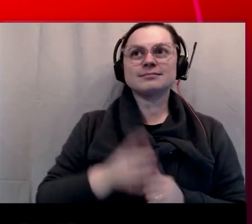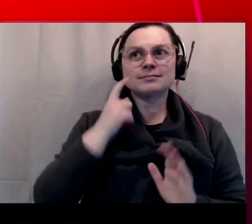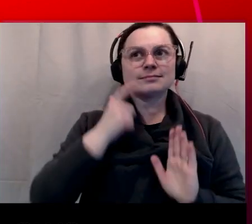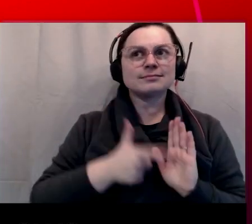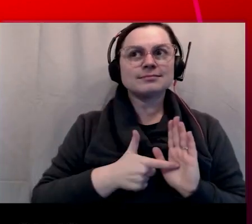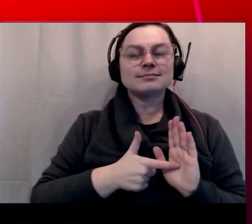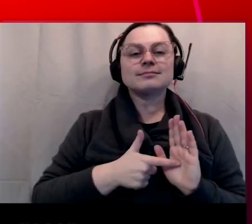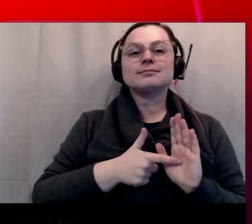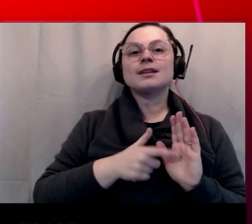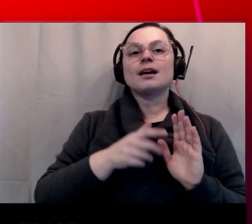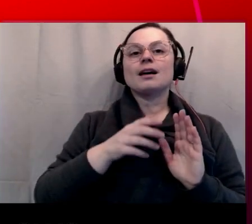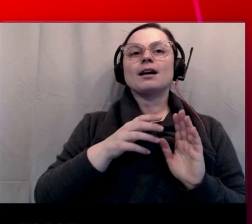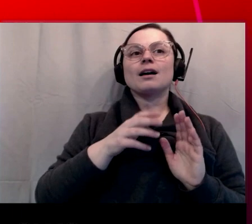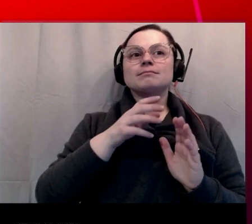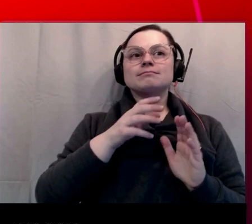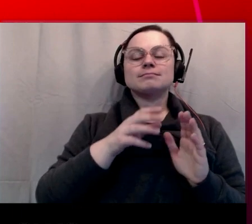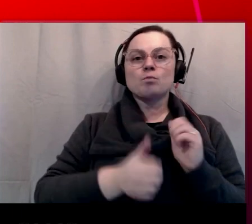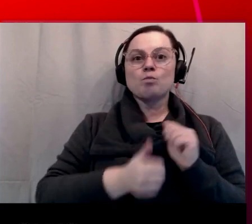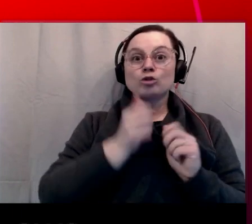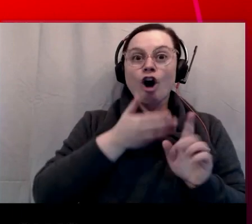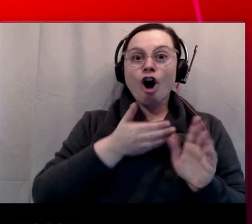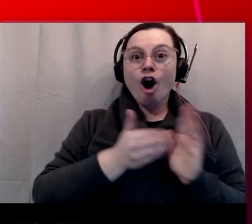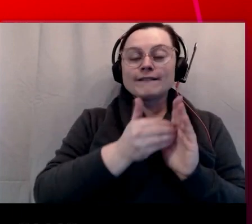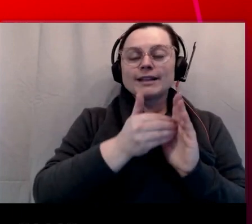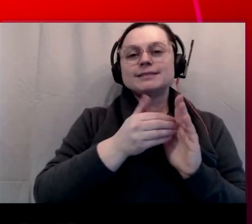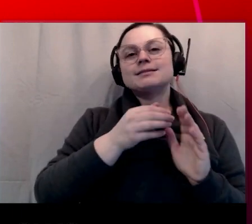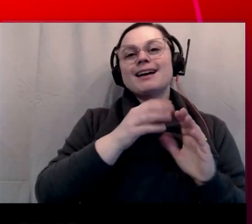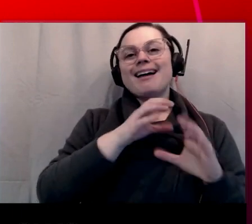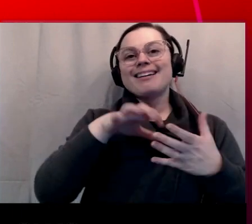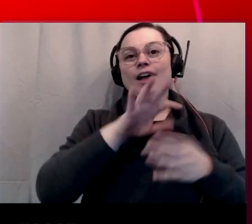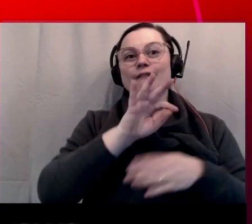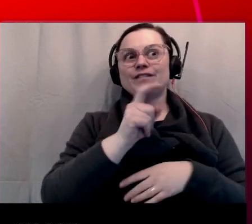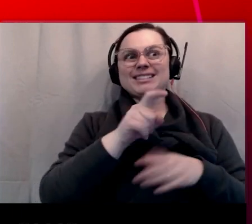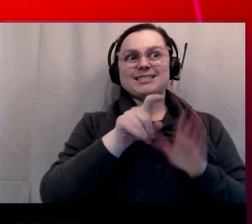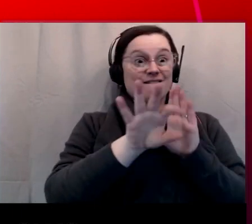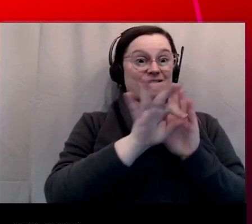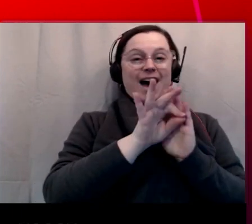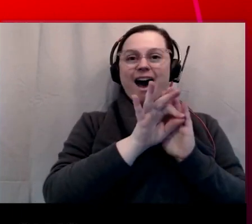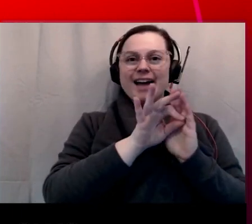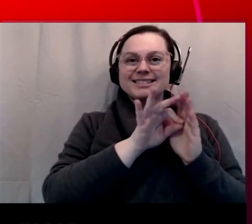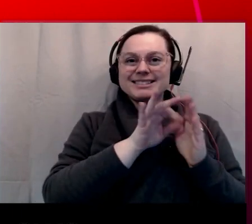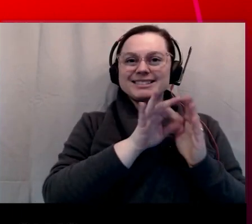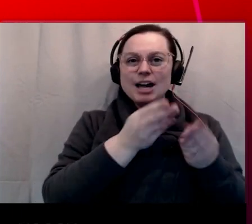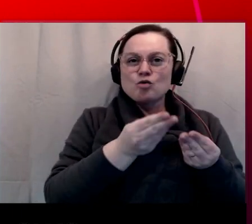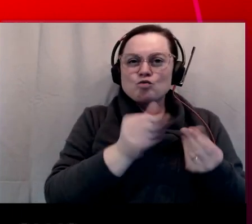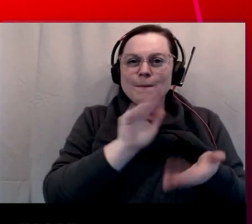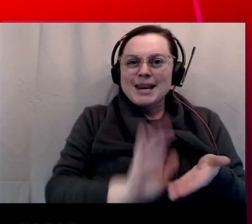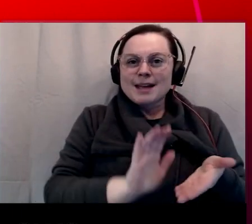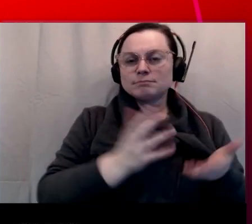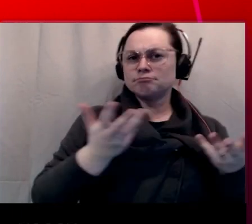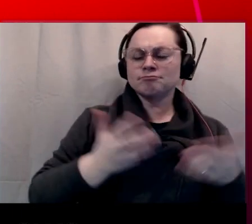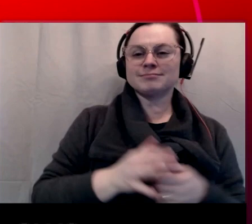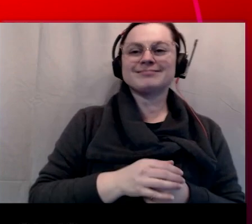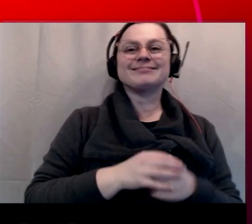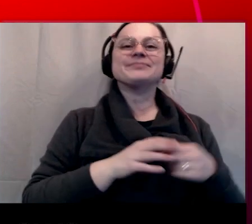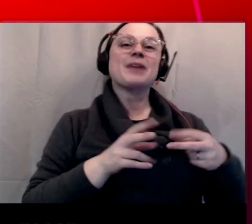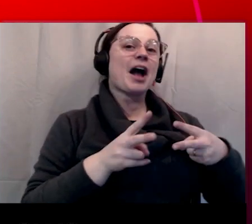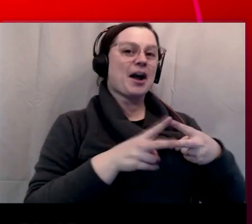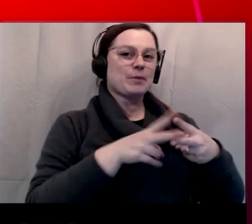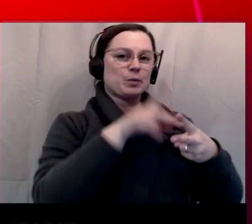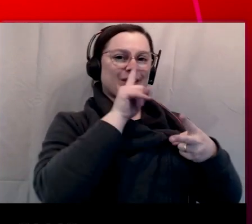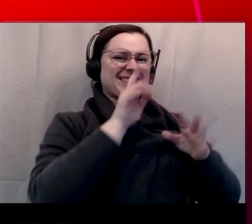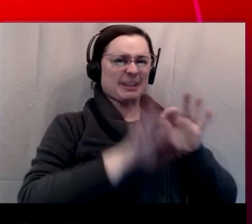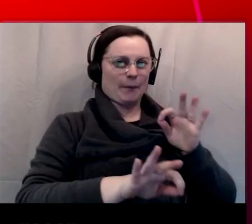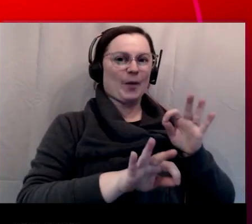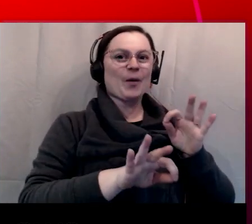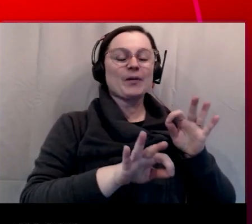and remediations that CloudFix is fixing automatically on my behalf when I turn it on my account? I'll give you a couple of them that are really, really simple. I mean,